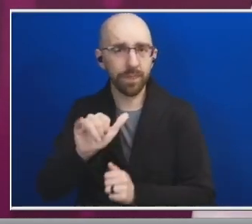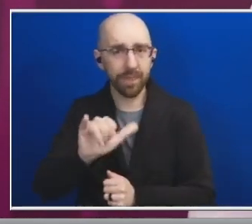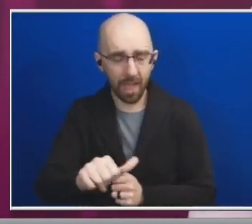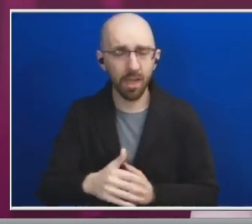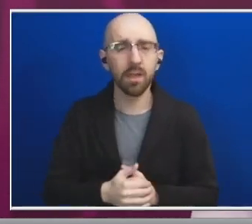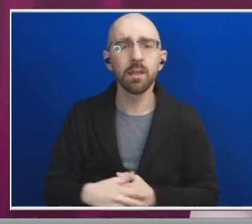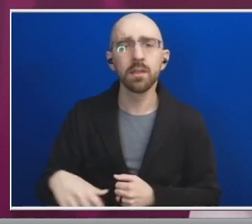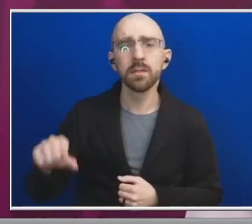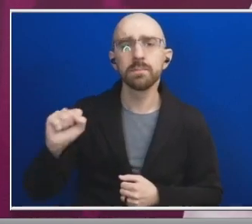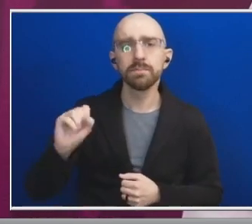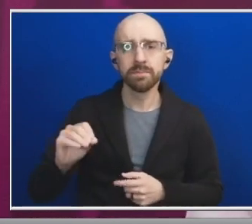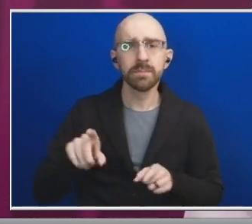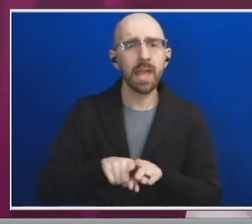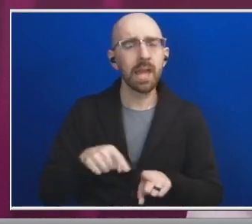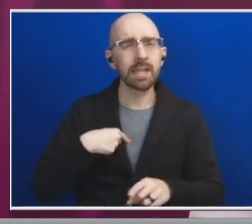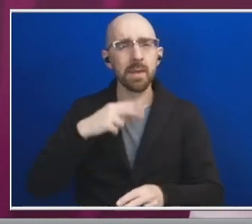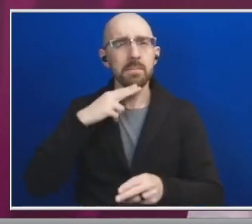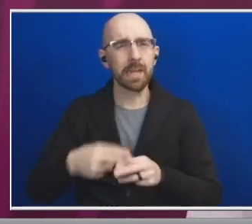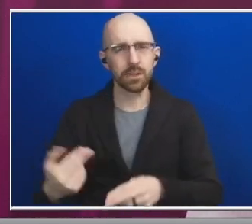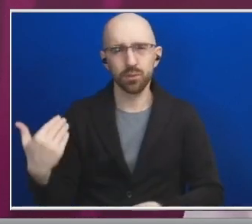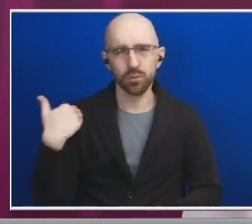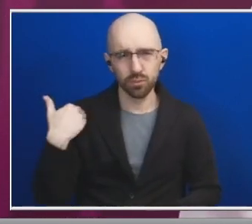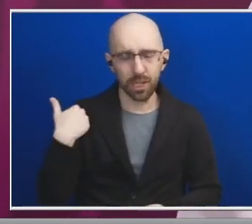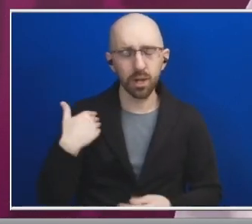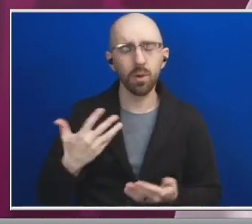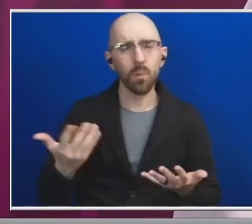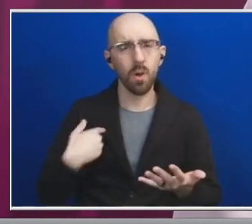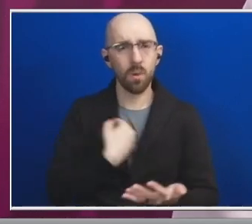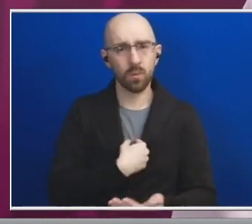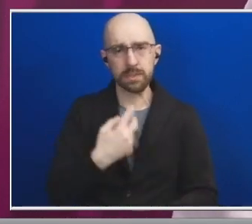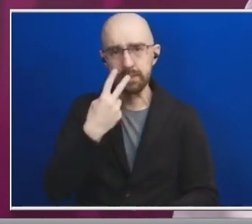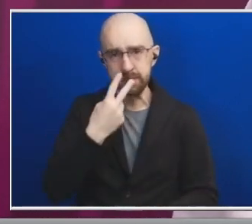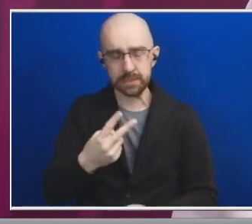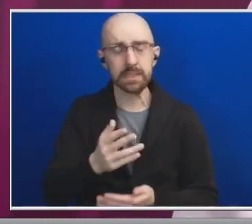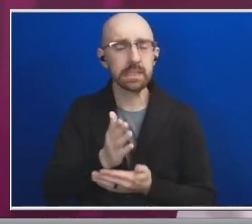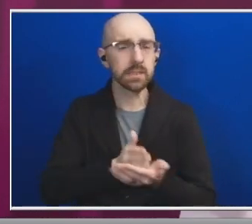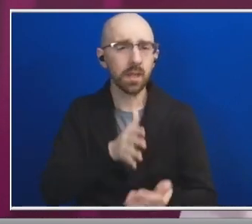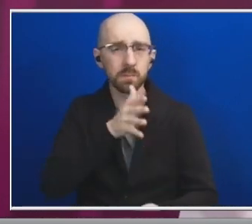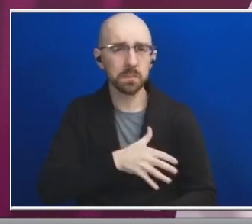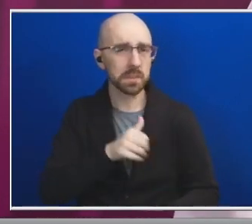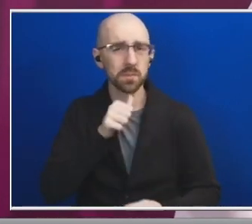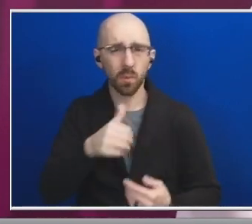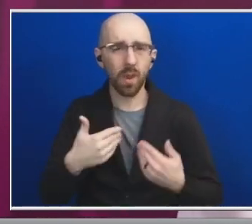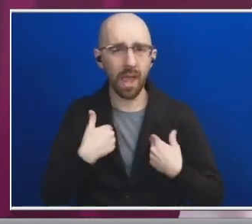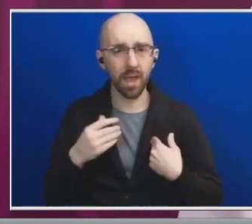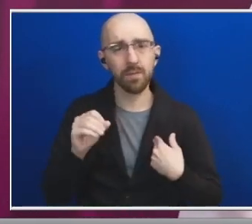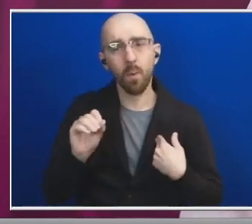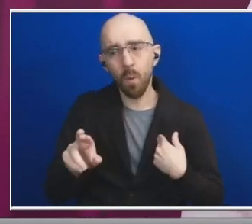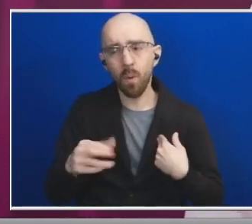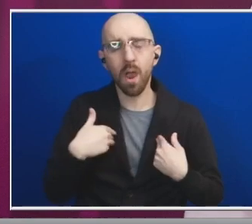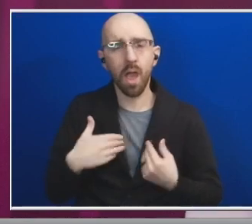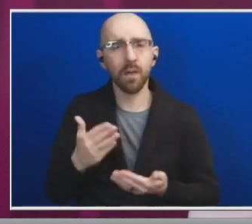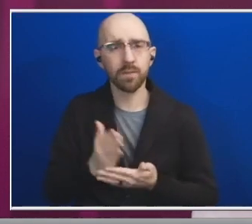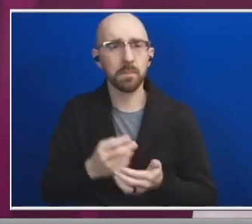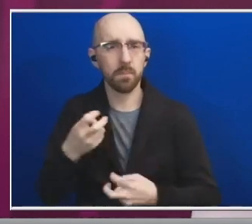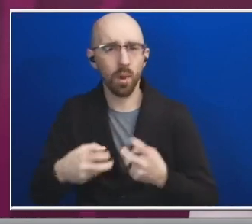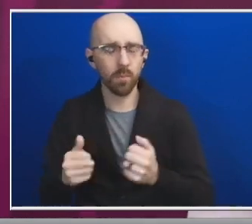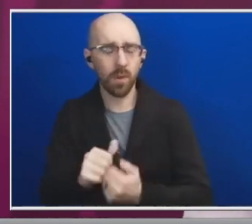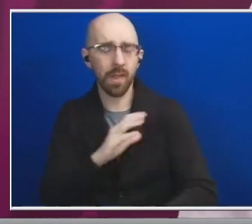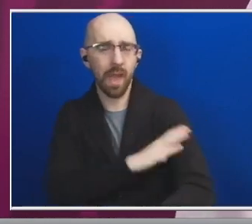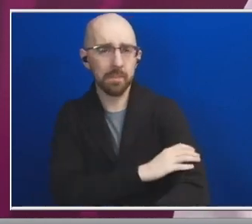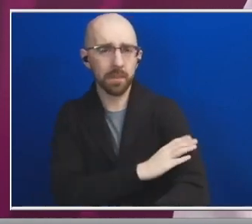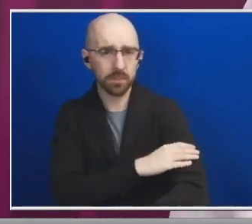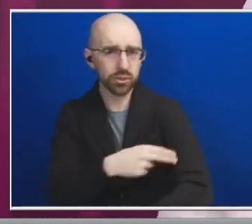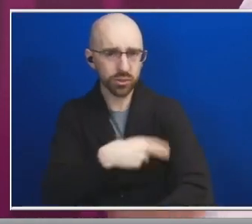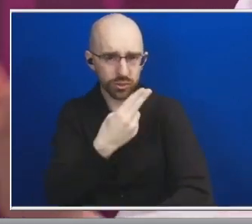I mentioned sort of earlier, what we see is that some women don't have or have some problems with high blood pressure and things during pregnancy. And